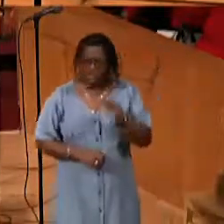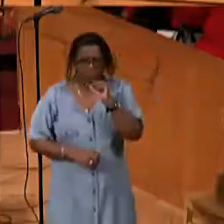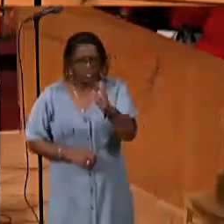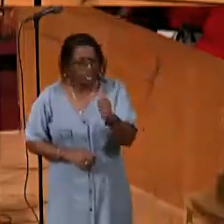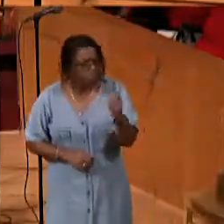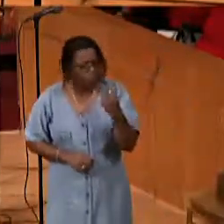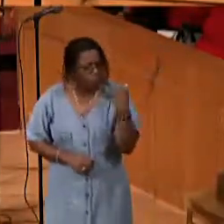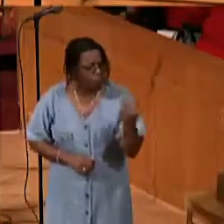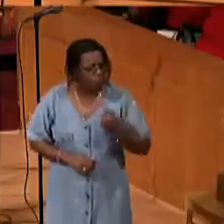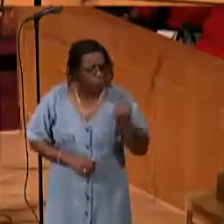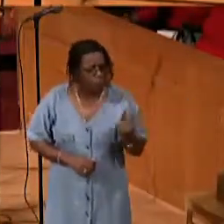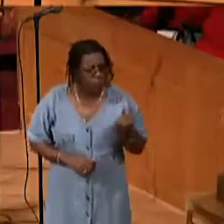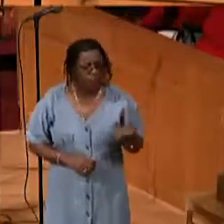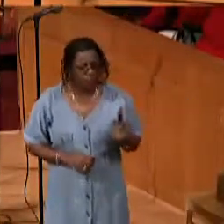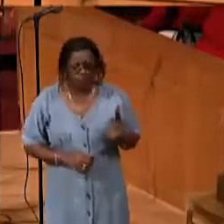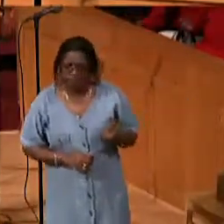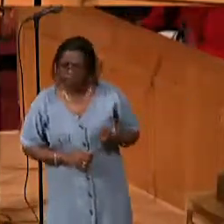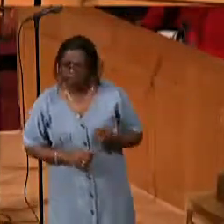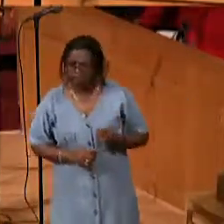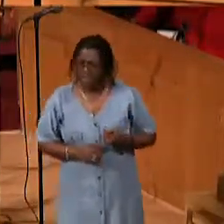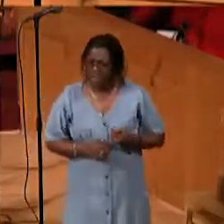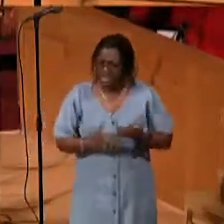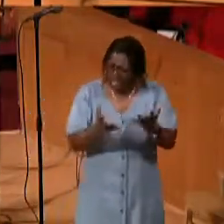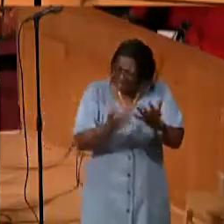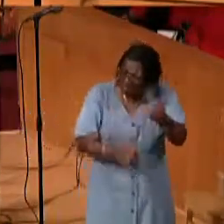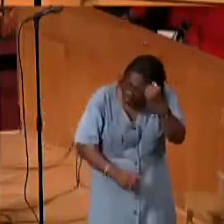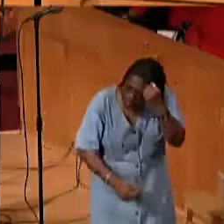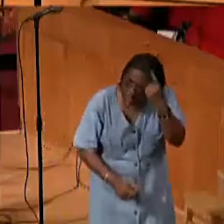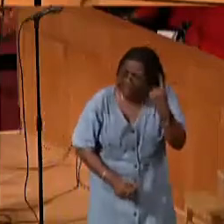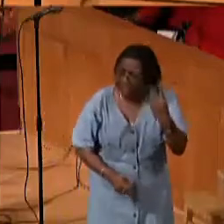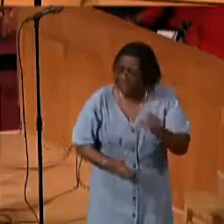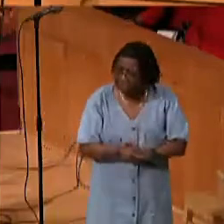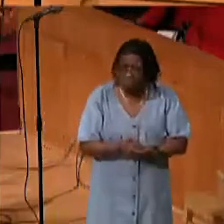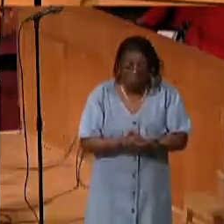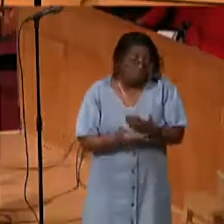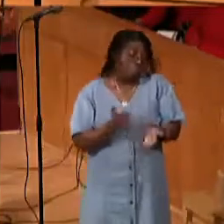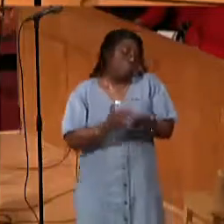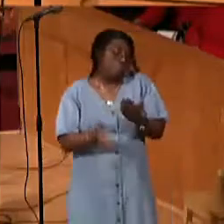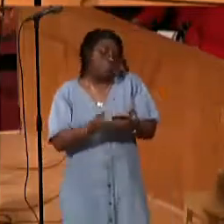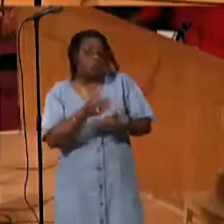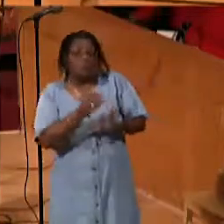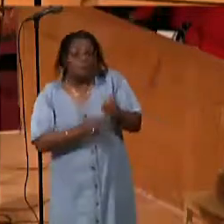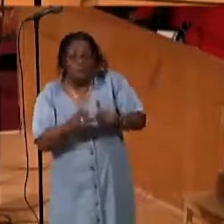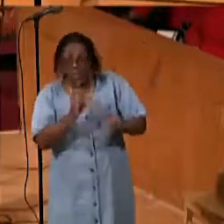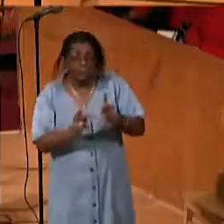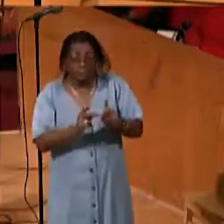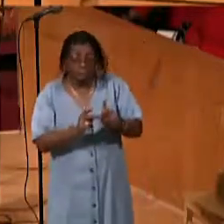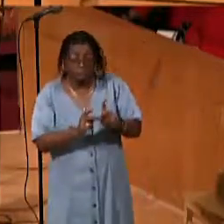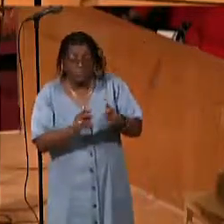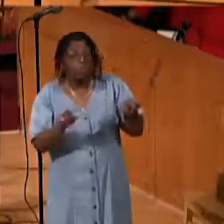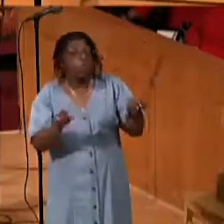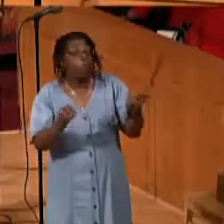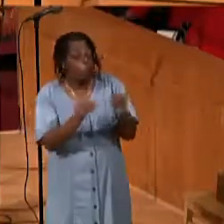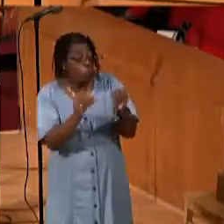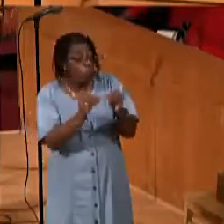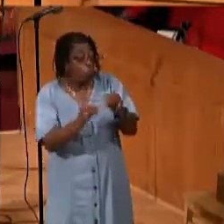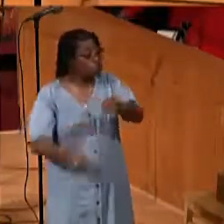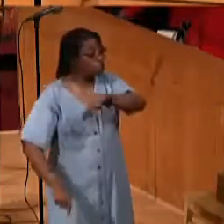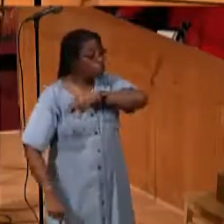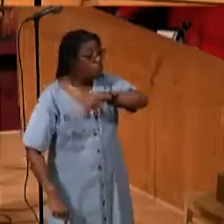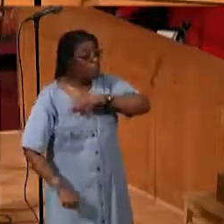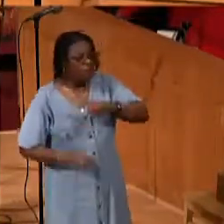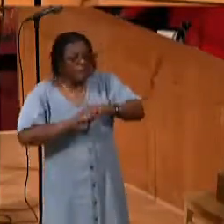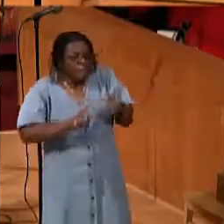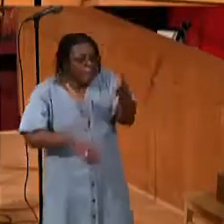I wish I had a witness up in here. In fact, there were probably some folks, amen, that were more qualified than you were. But